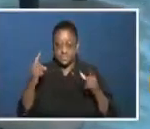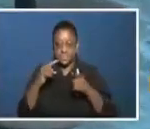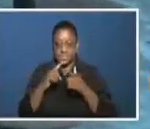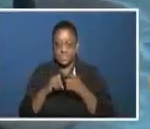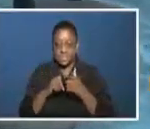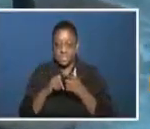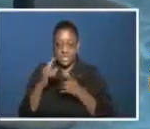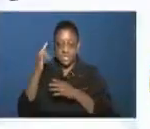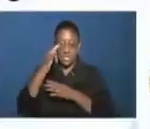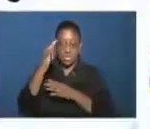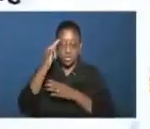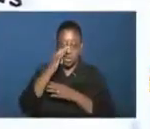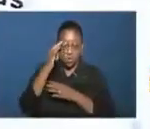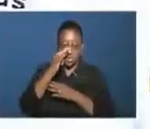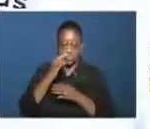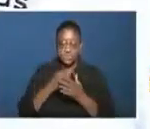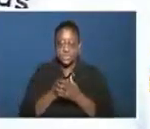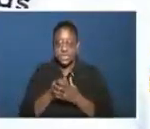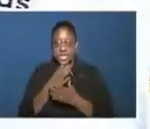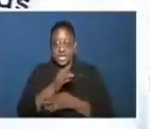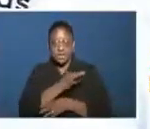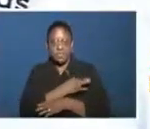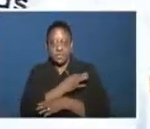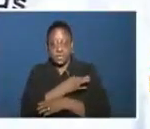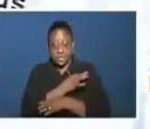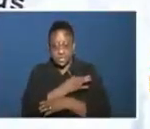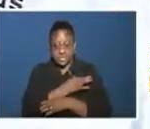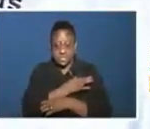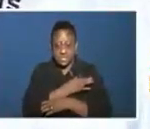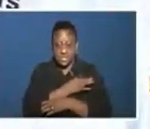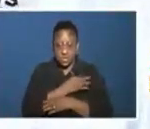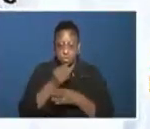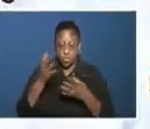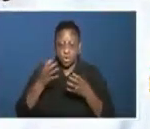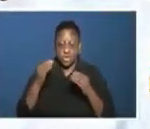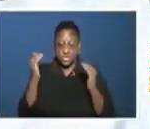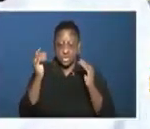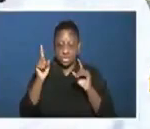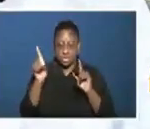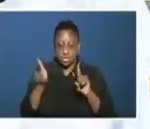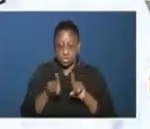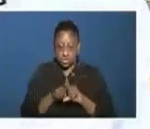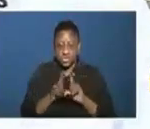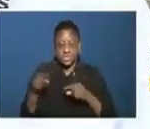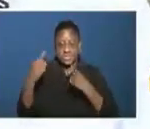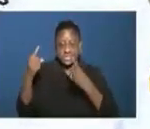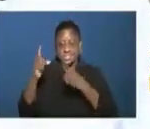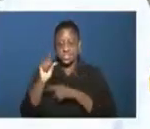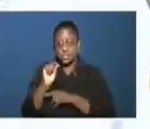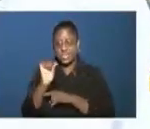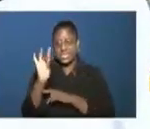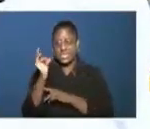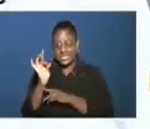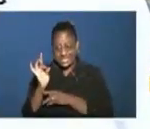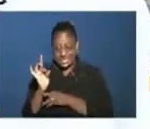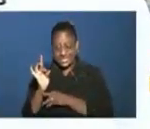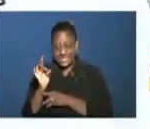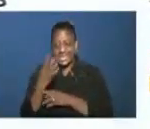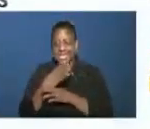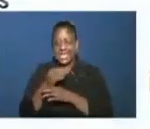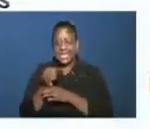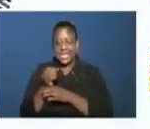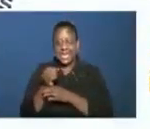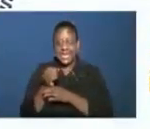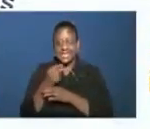the airport authority. Mr. Ferguson has been attempting to get an agreement since 2018. That agreement